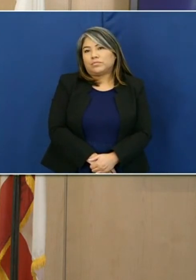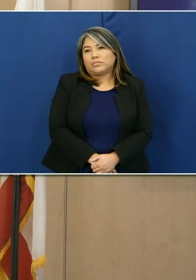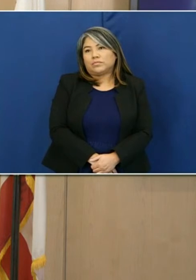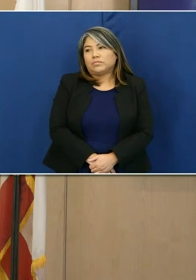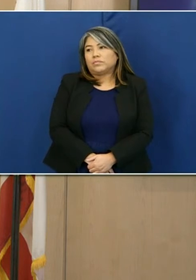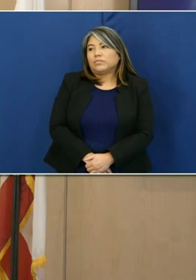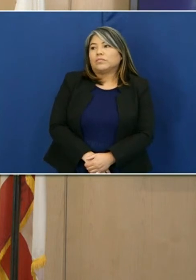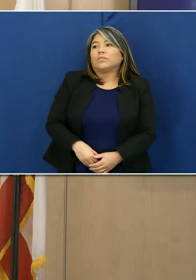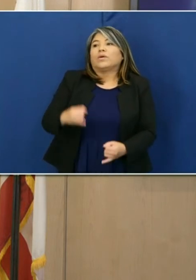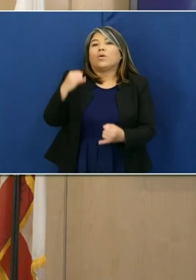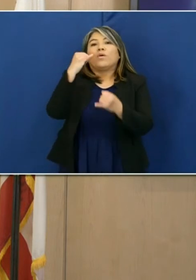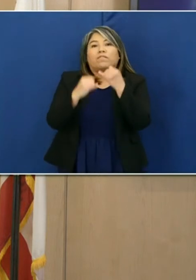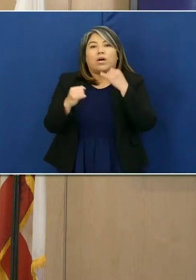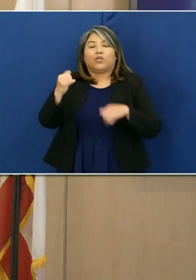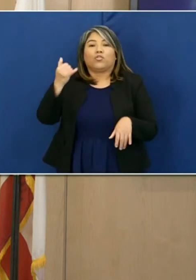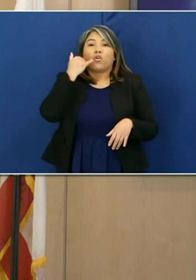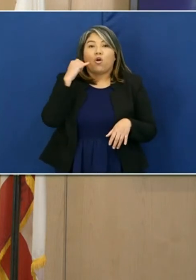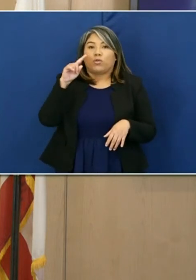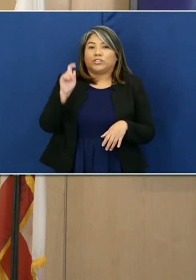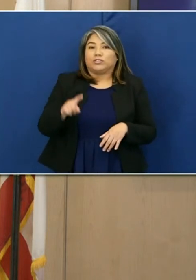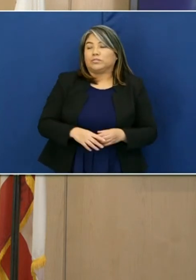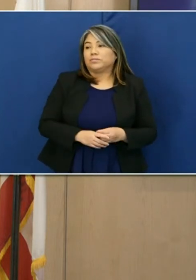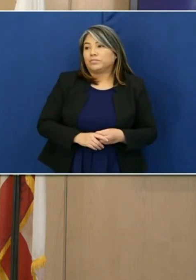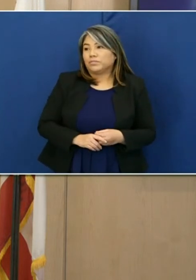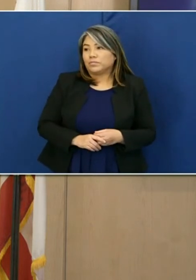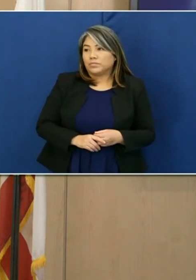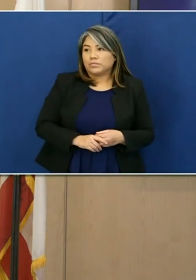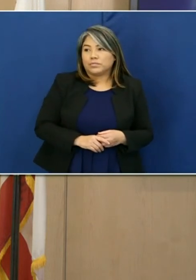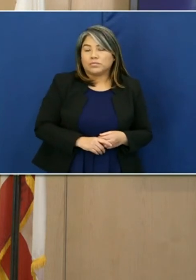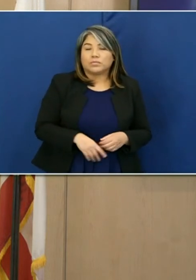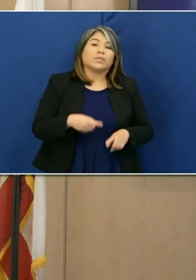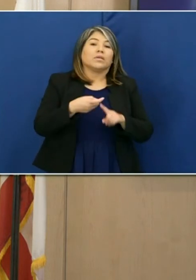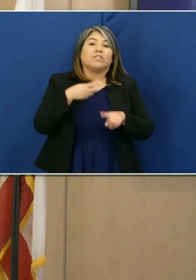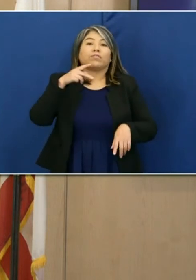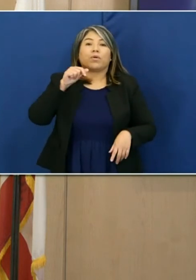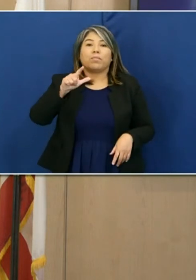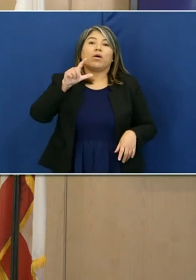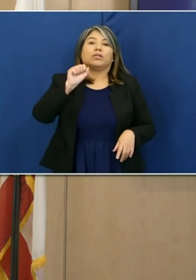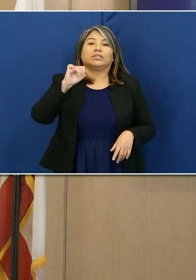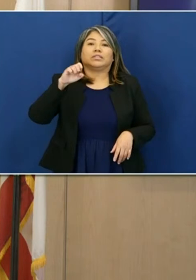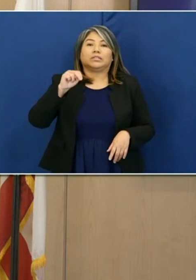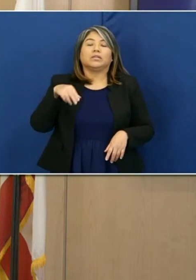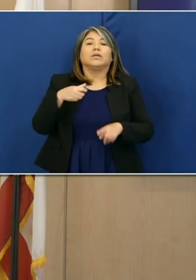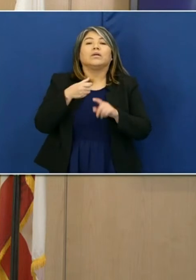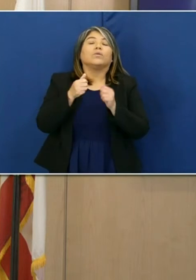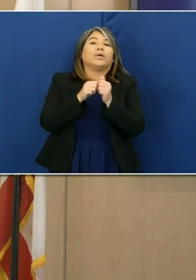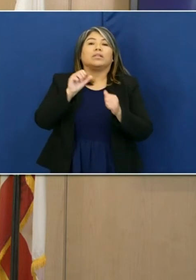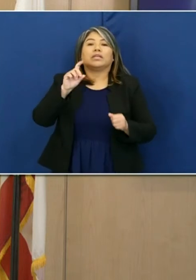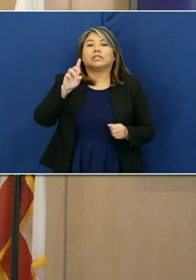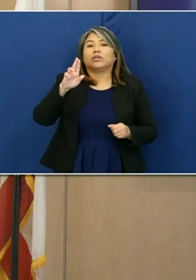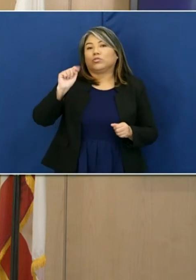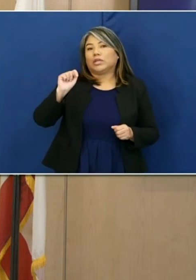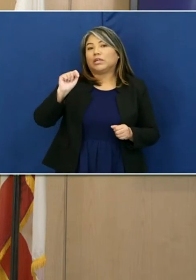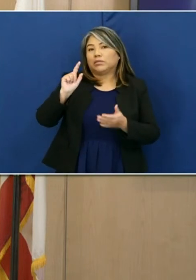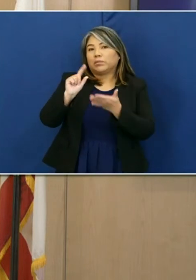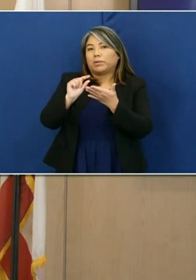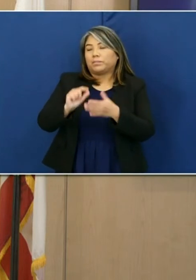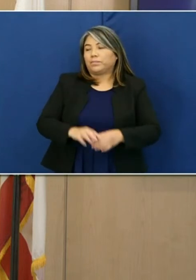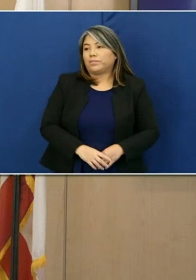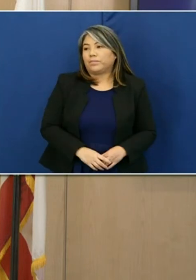Okay, we have one final call-in question. This call is from Paul Sisson with the San Diego Union Tribune.